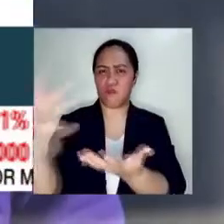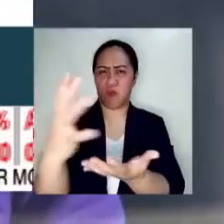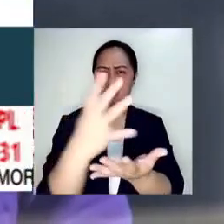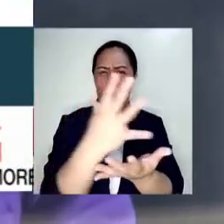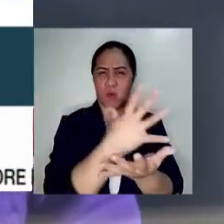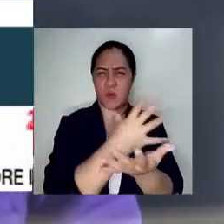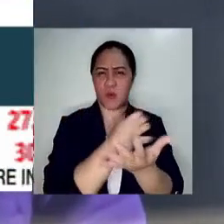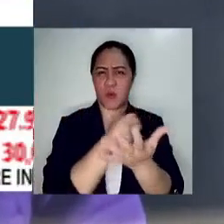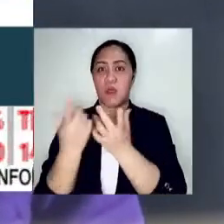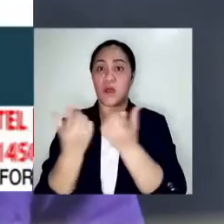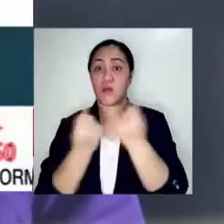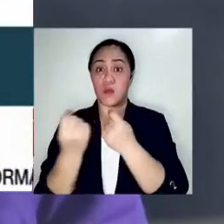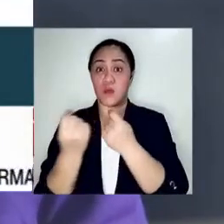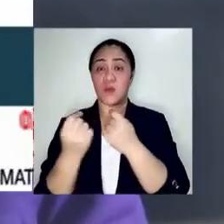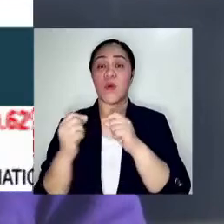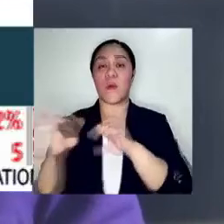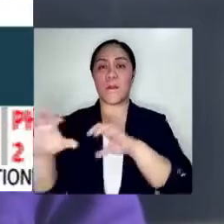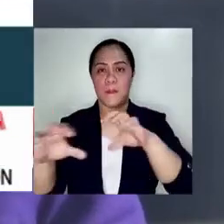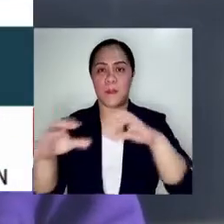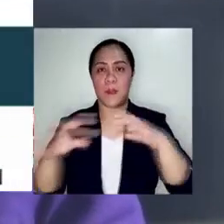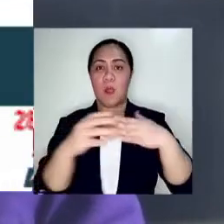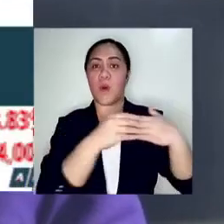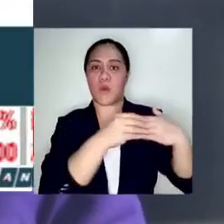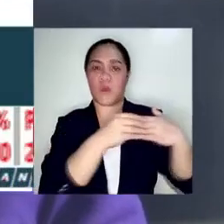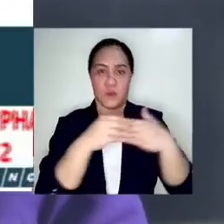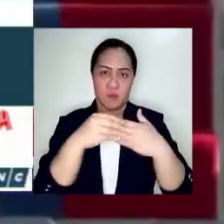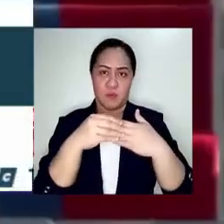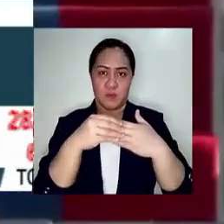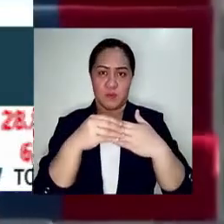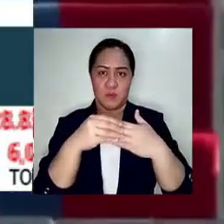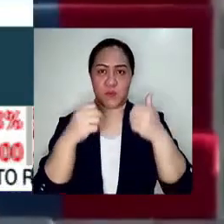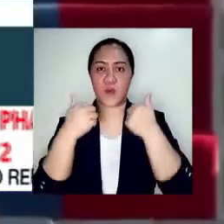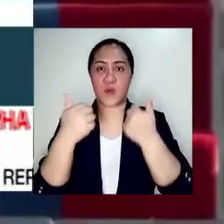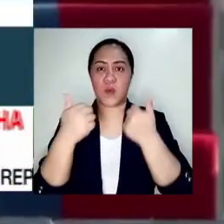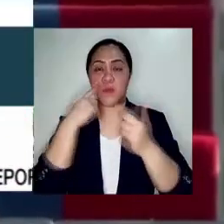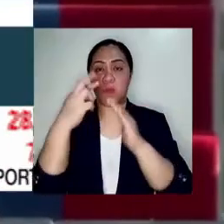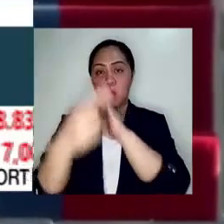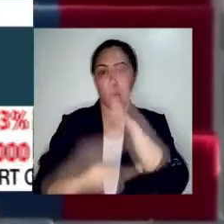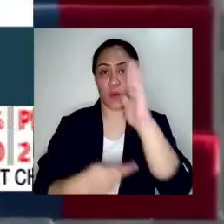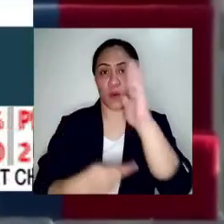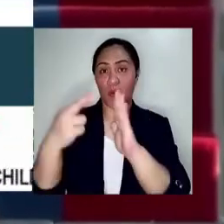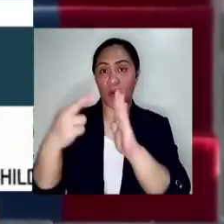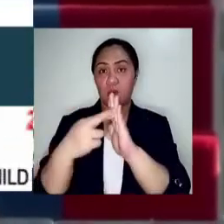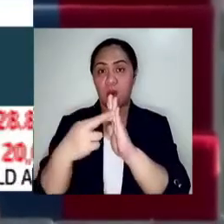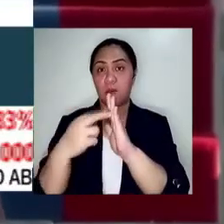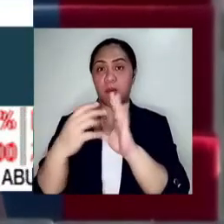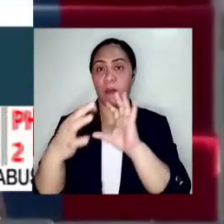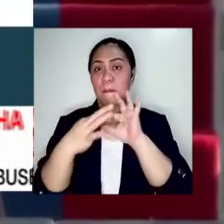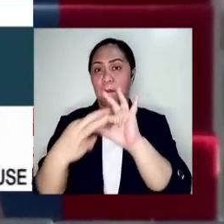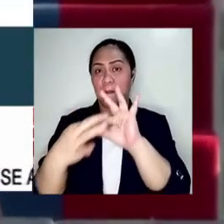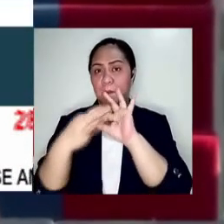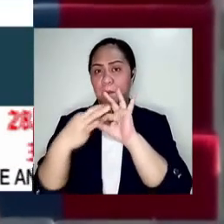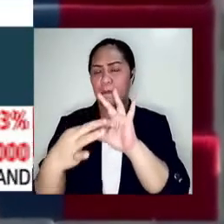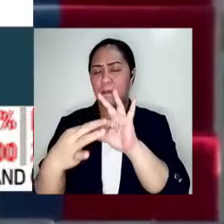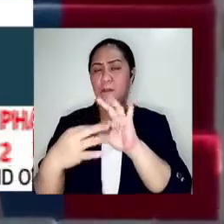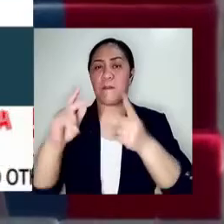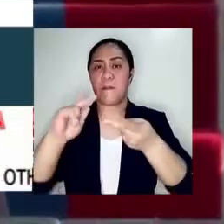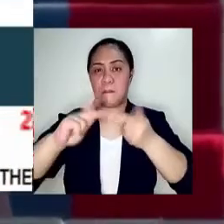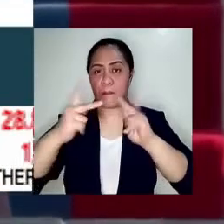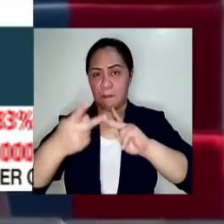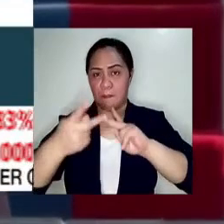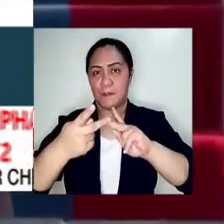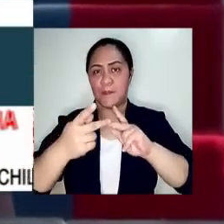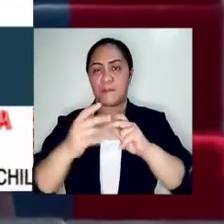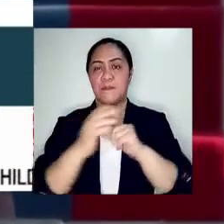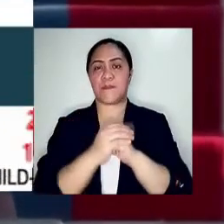with the U.S. taking a leadership role, working with their partners, allies, then that can address some of these